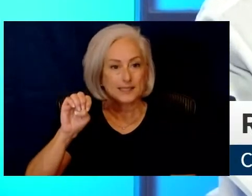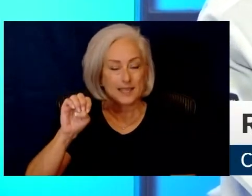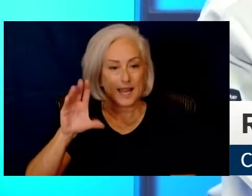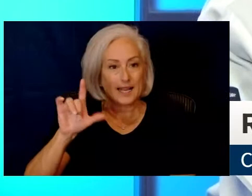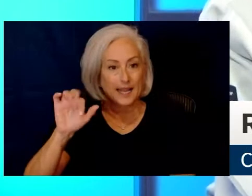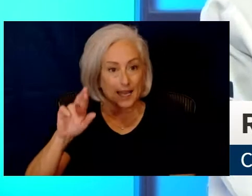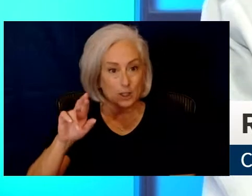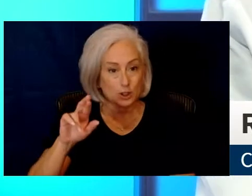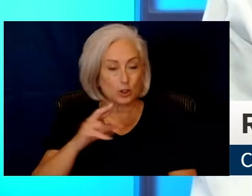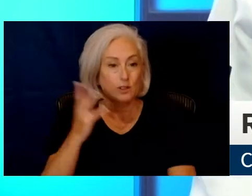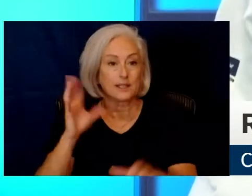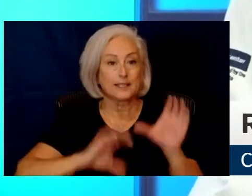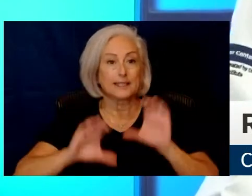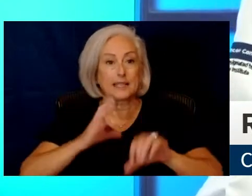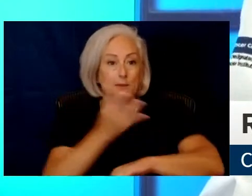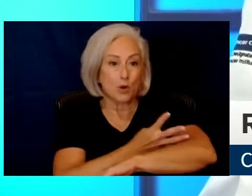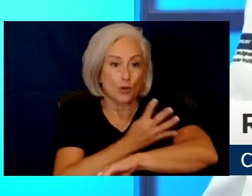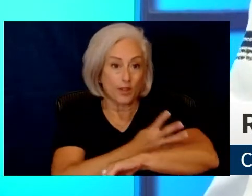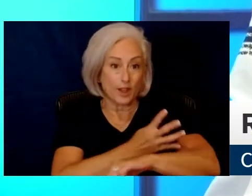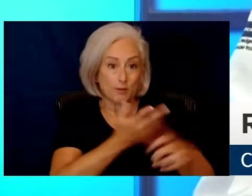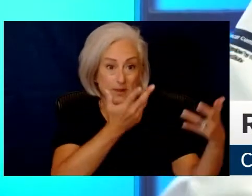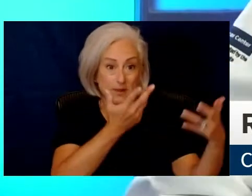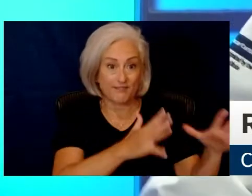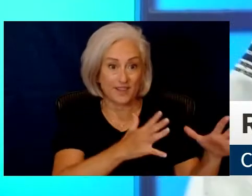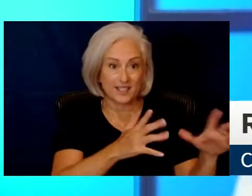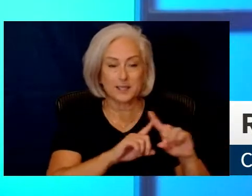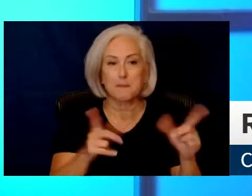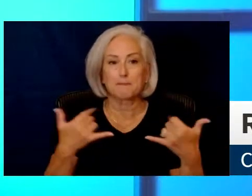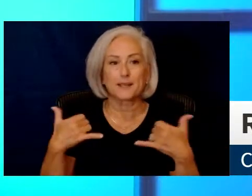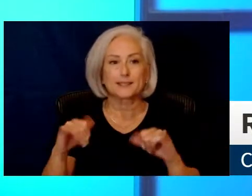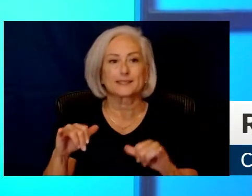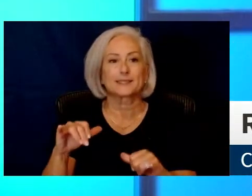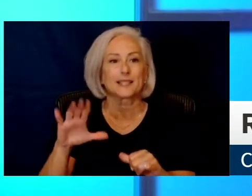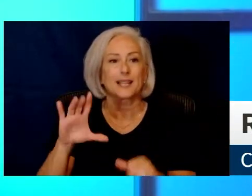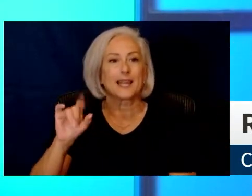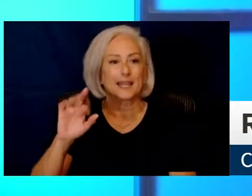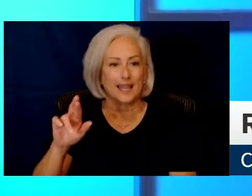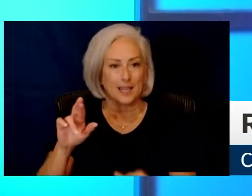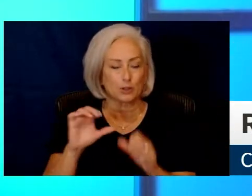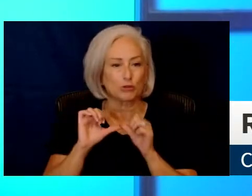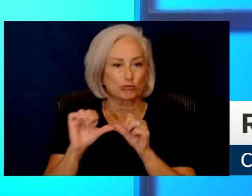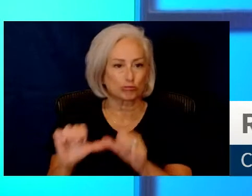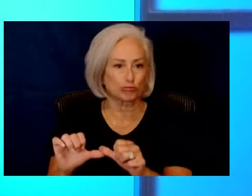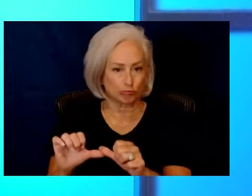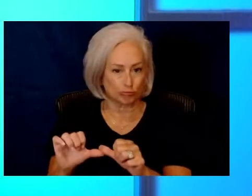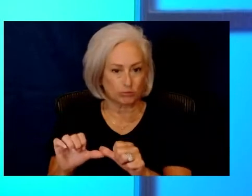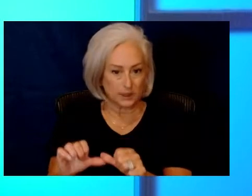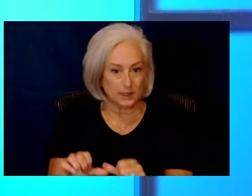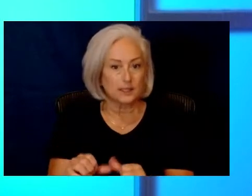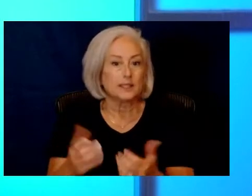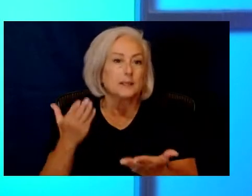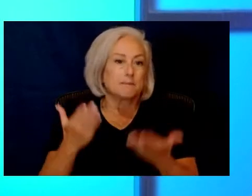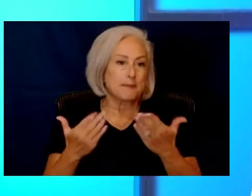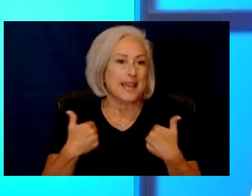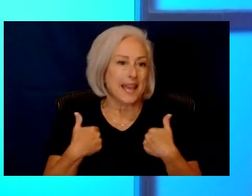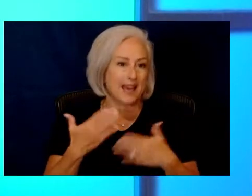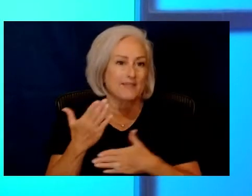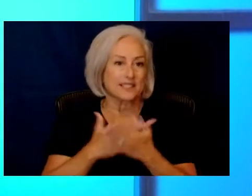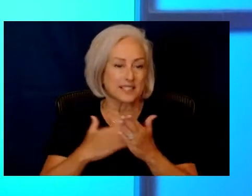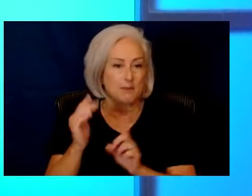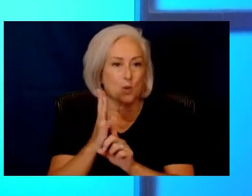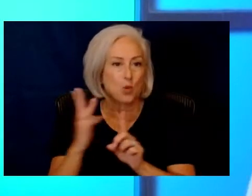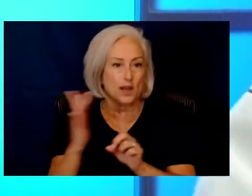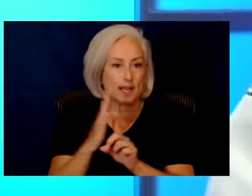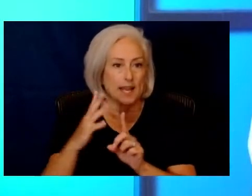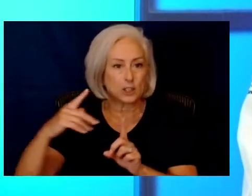even after chemotherapy, they still have the progression of cancer. There could actually be some indications for radiation therapy or proton therapy. I